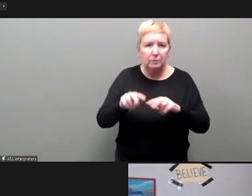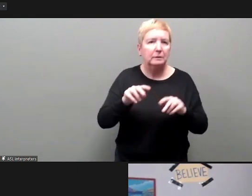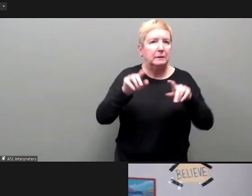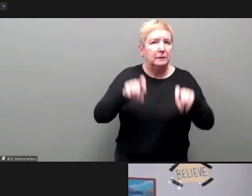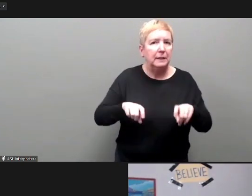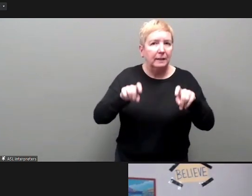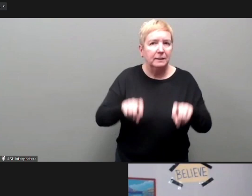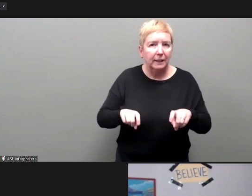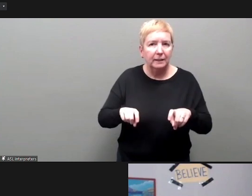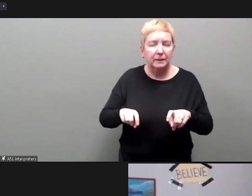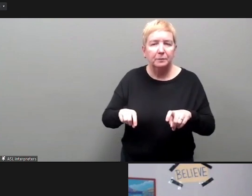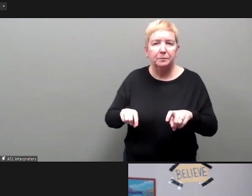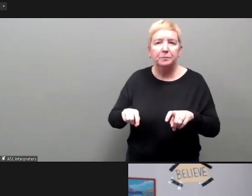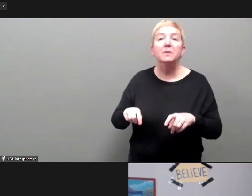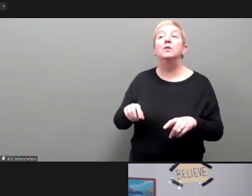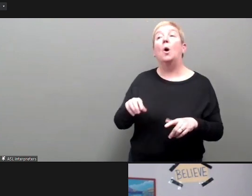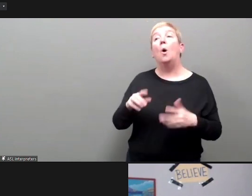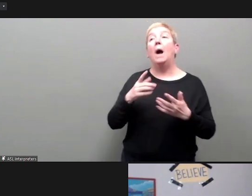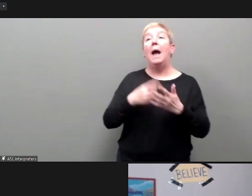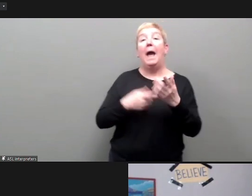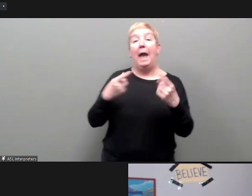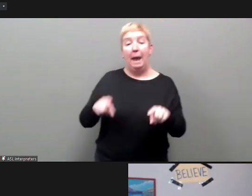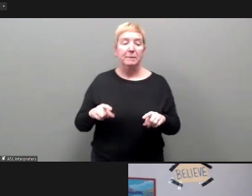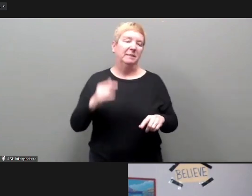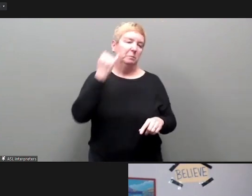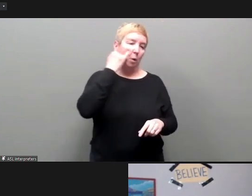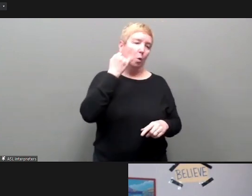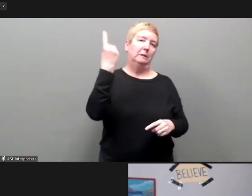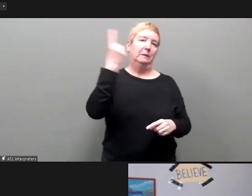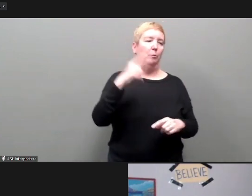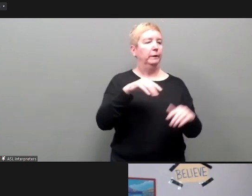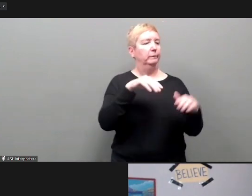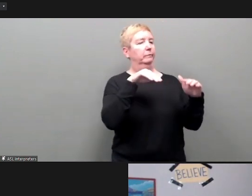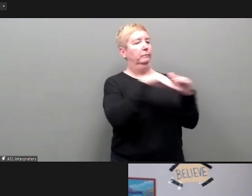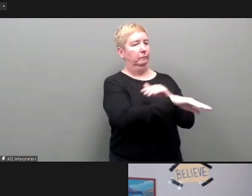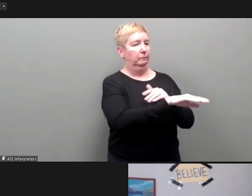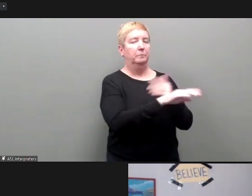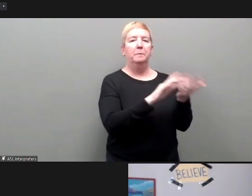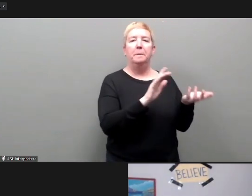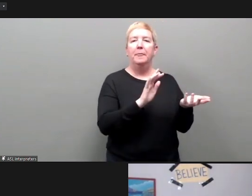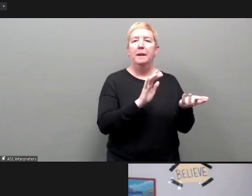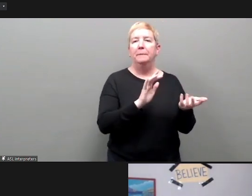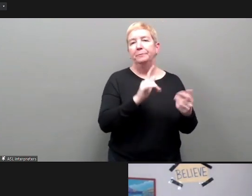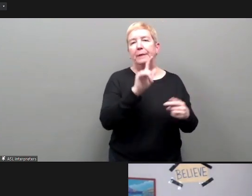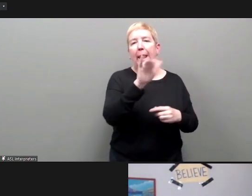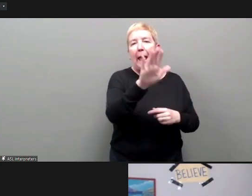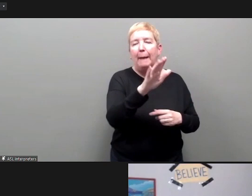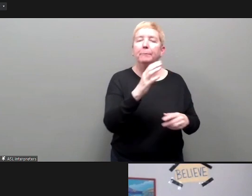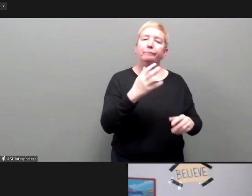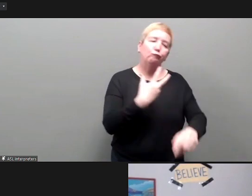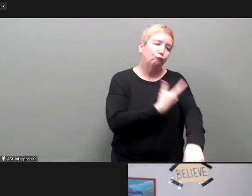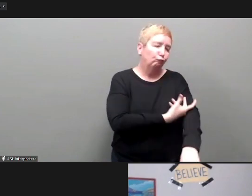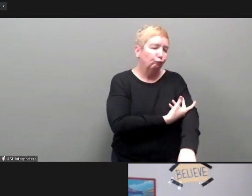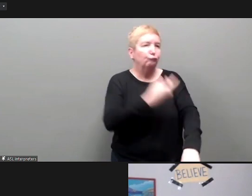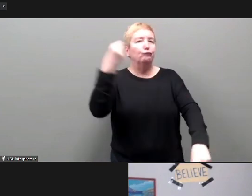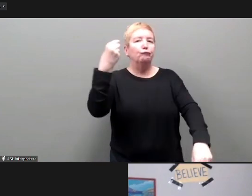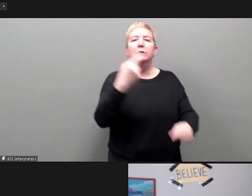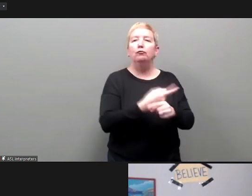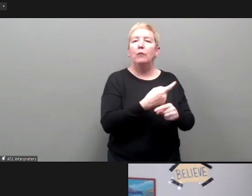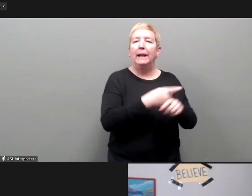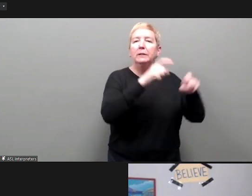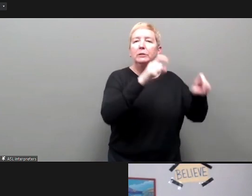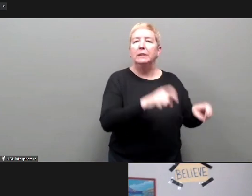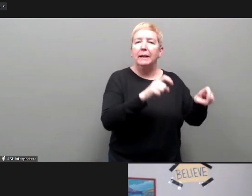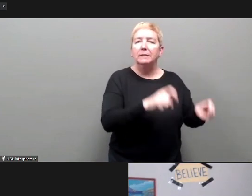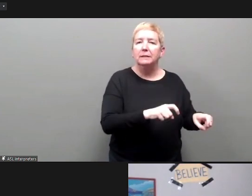people getting other blood tests to run to see who's had COVID and who hasn't. In New Mexico, and the lower this number,